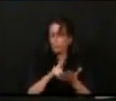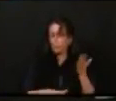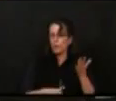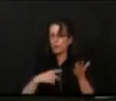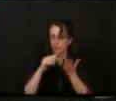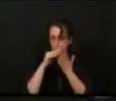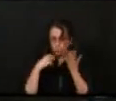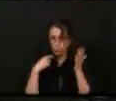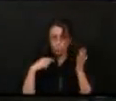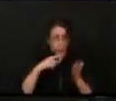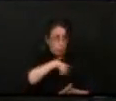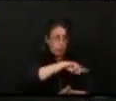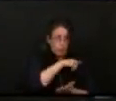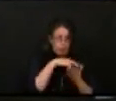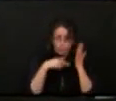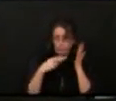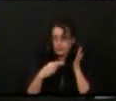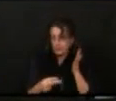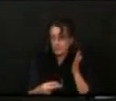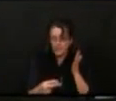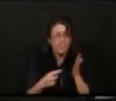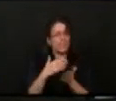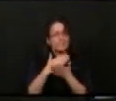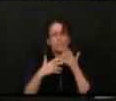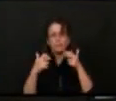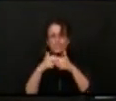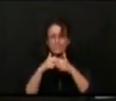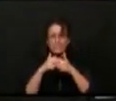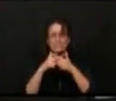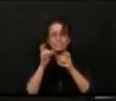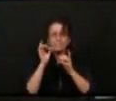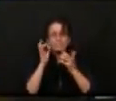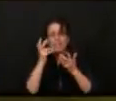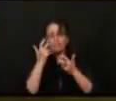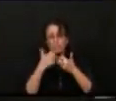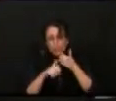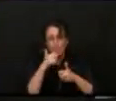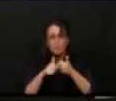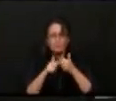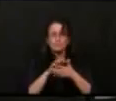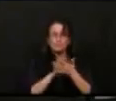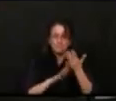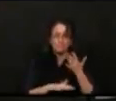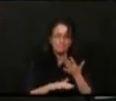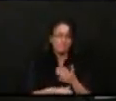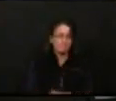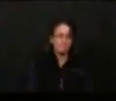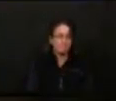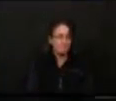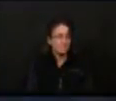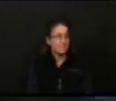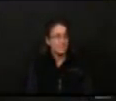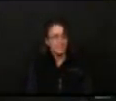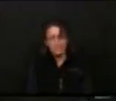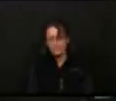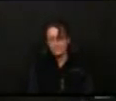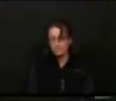be some of the more significant issues that we're going to be dealing with over the course of the budget